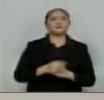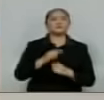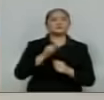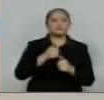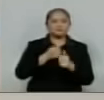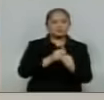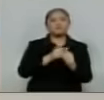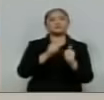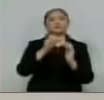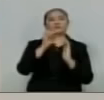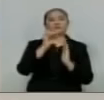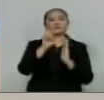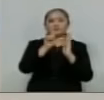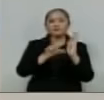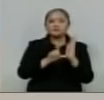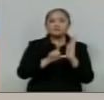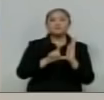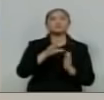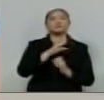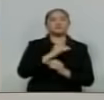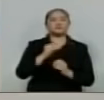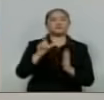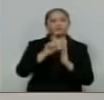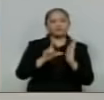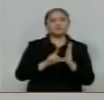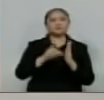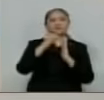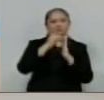that will obey the laws, legal orders, and decrees